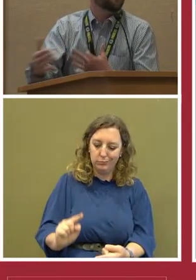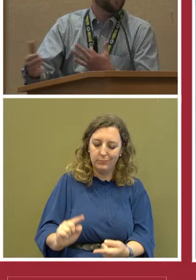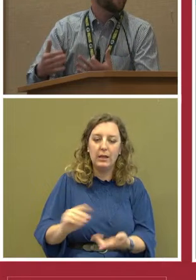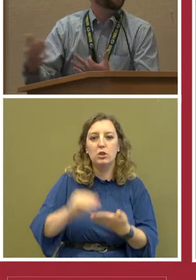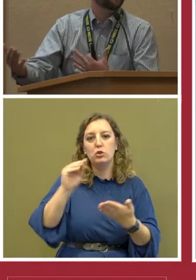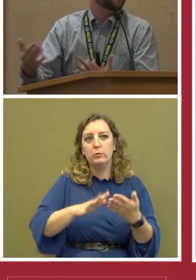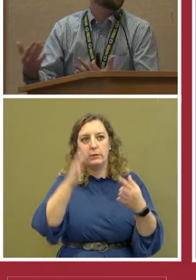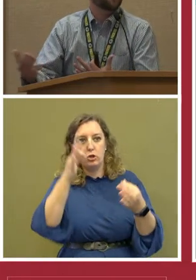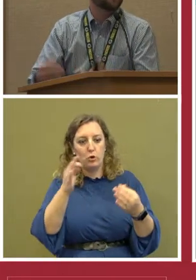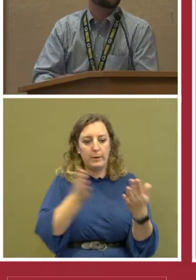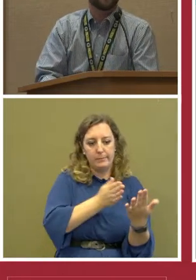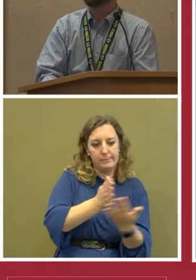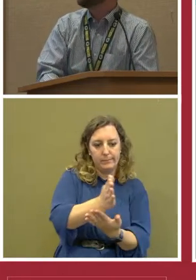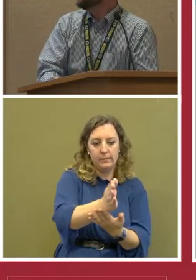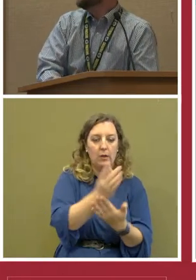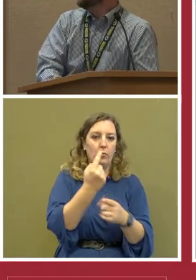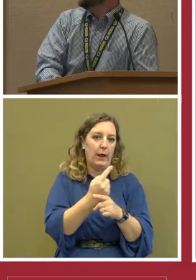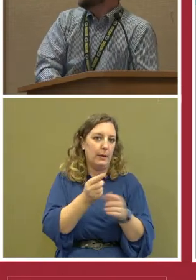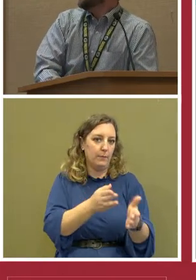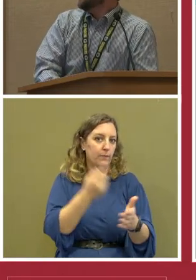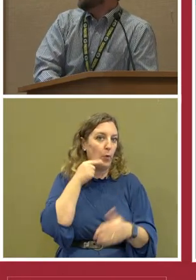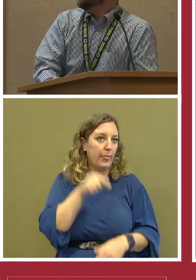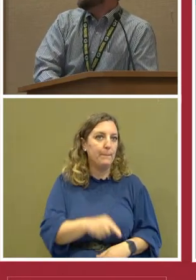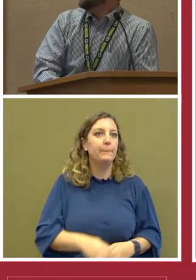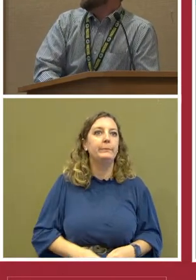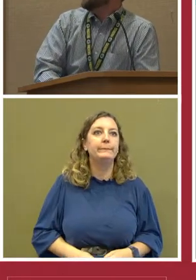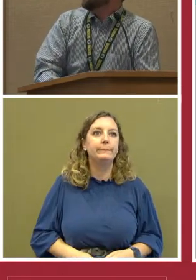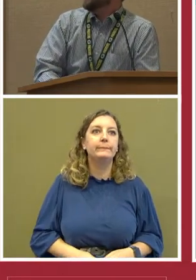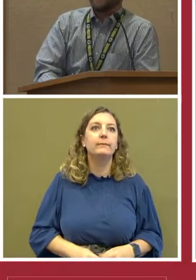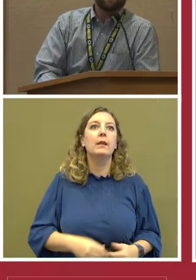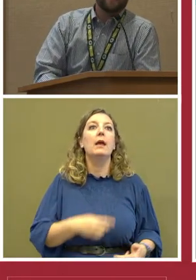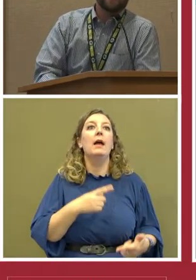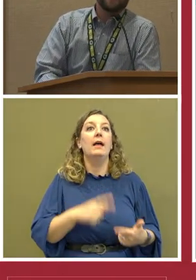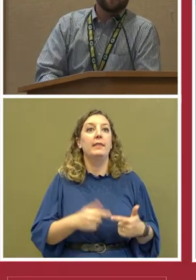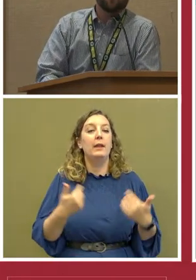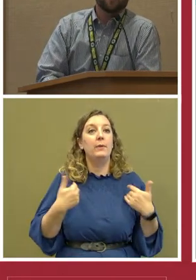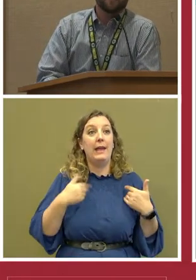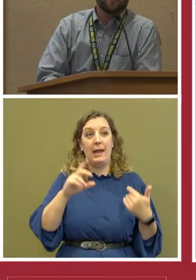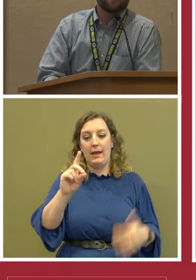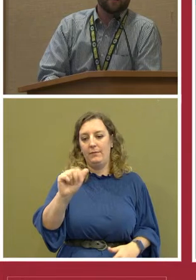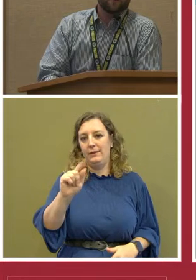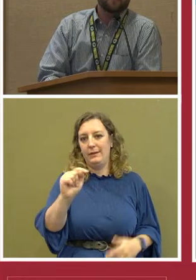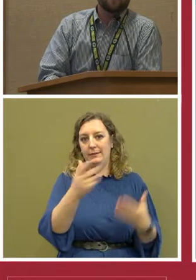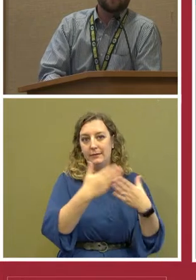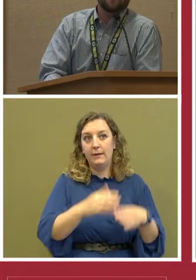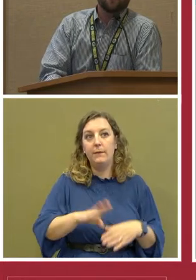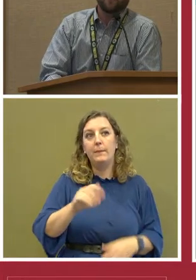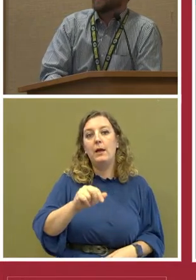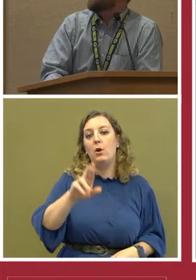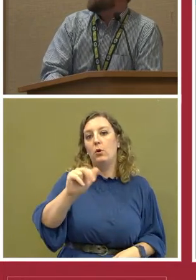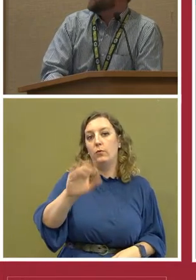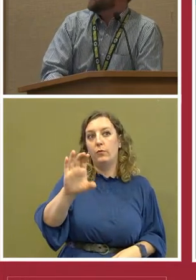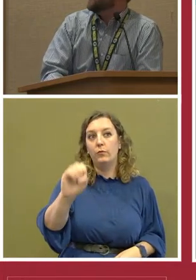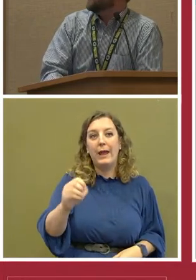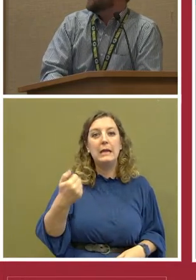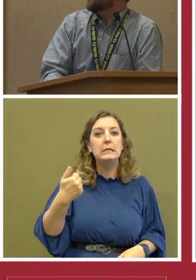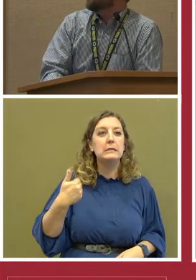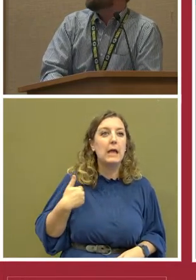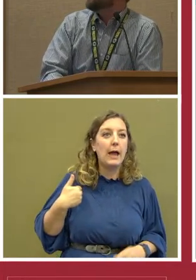students determine what pathway is correct for them. And then we have that data broken down by race, and so we have